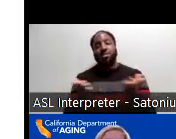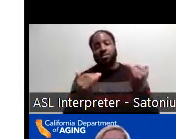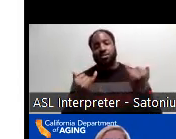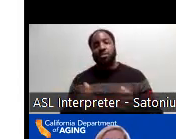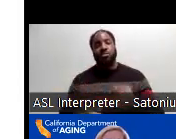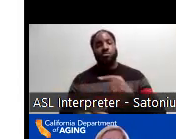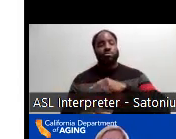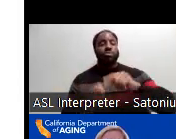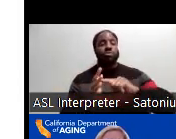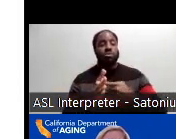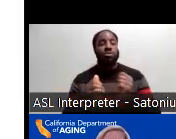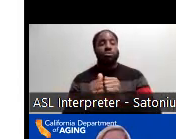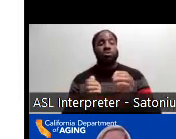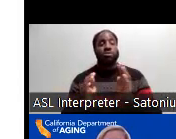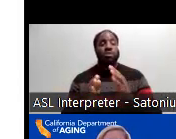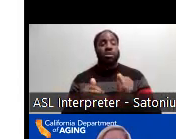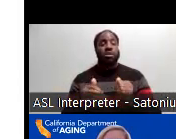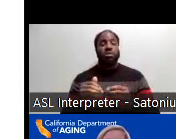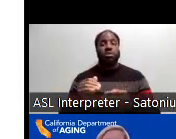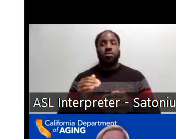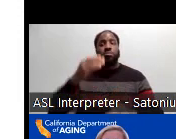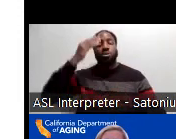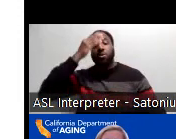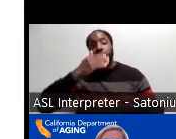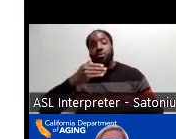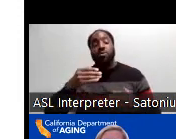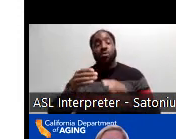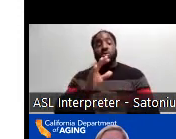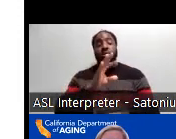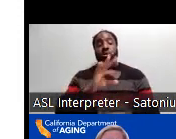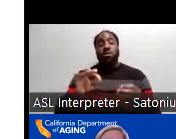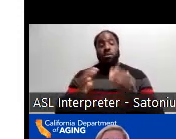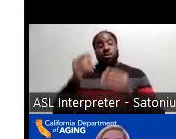We will start with an overview today of the governor's proposed